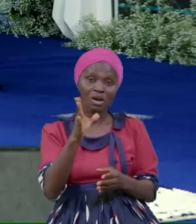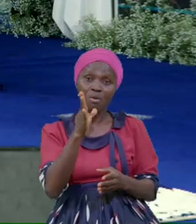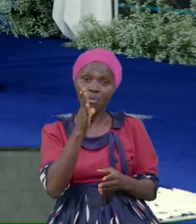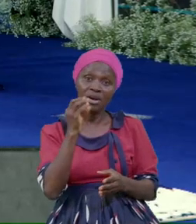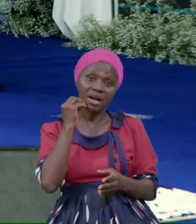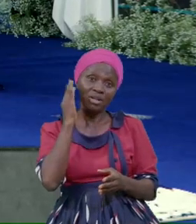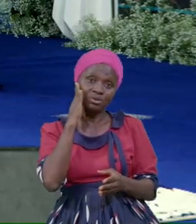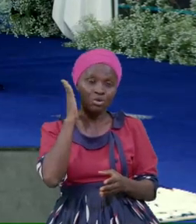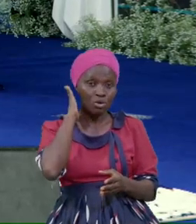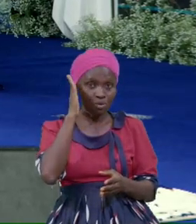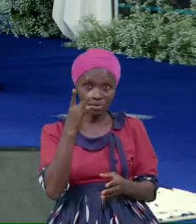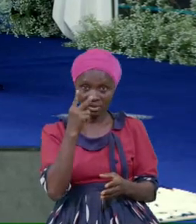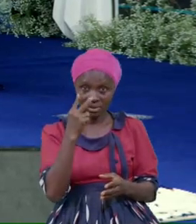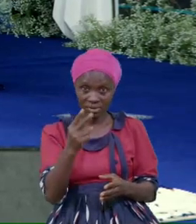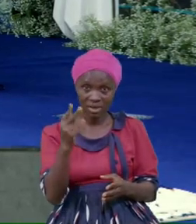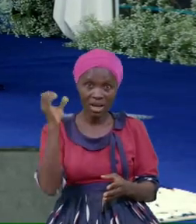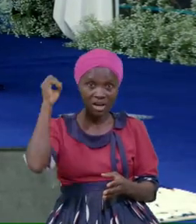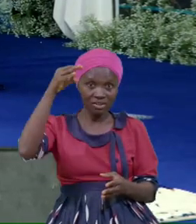of God in you.